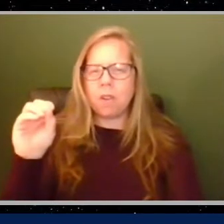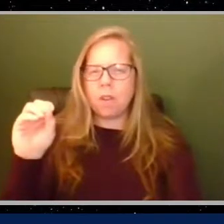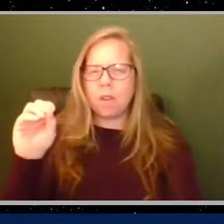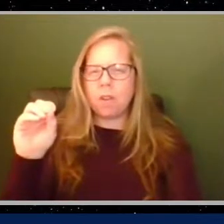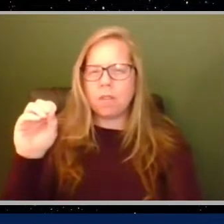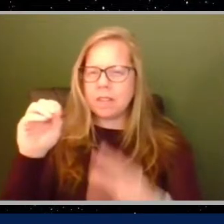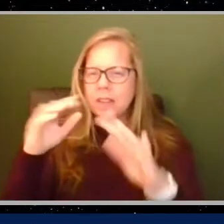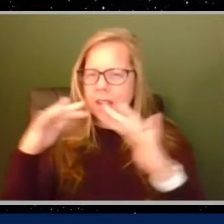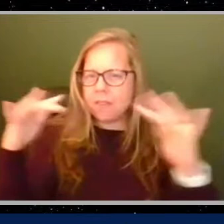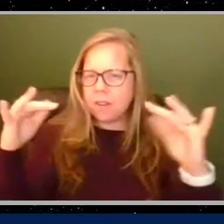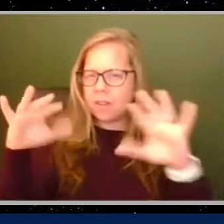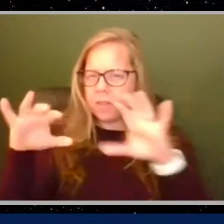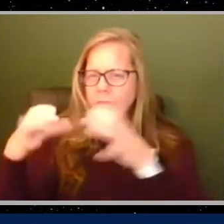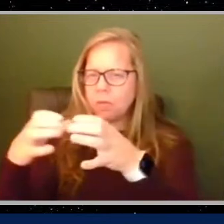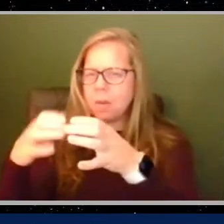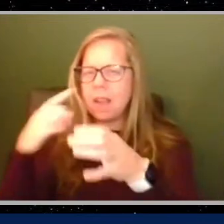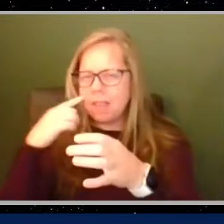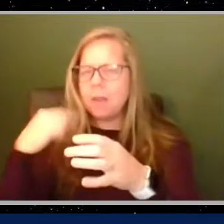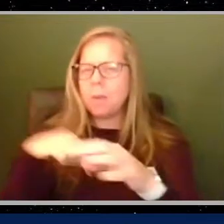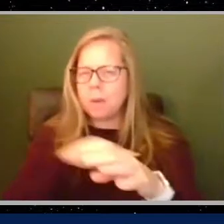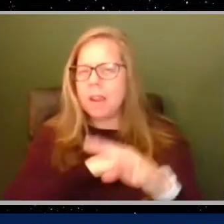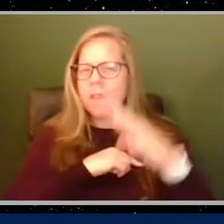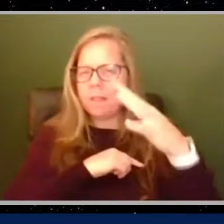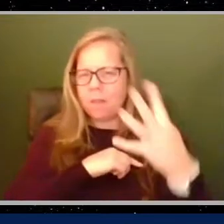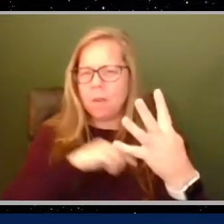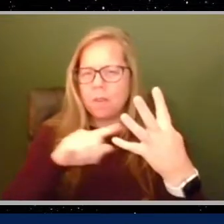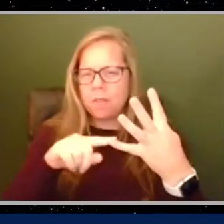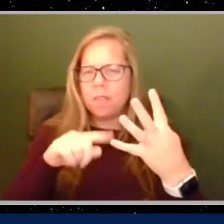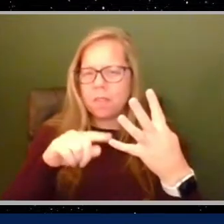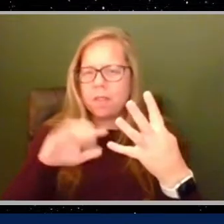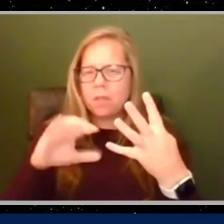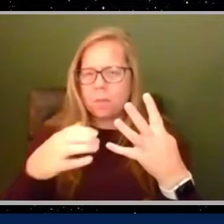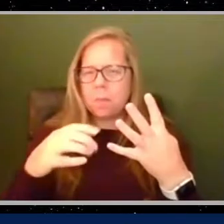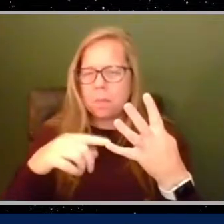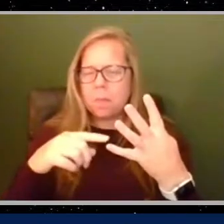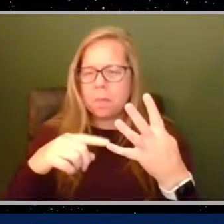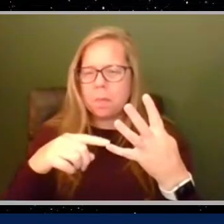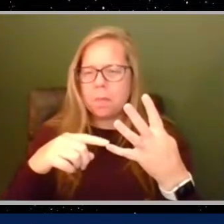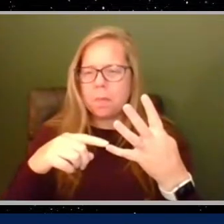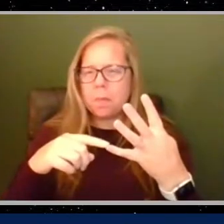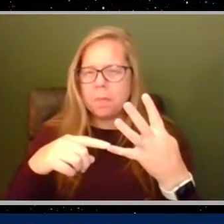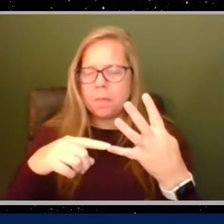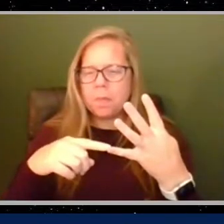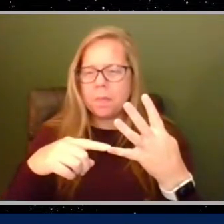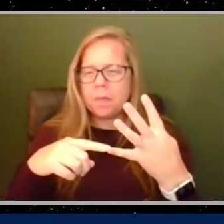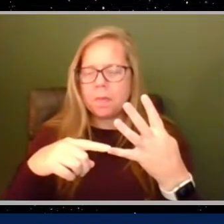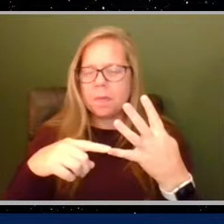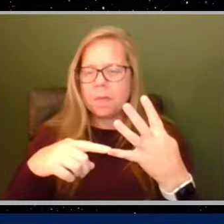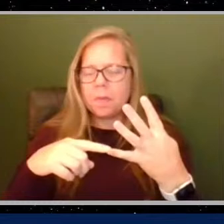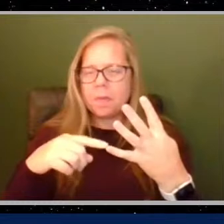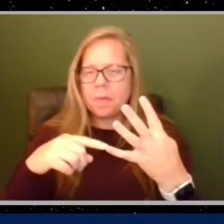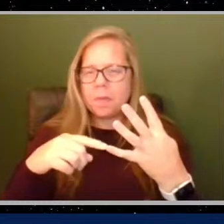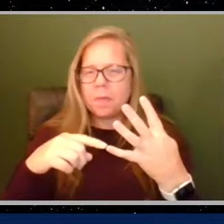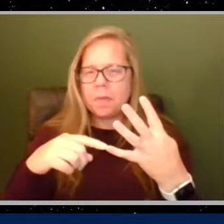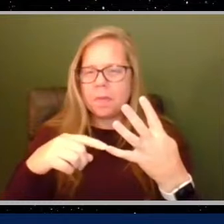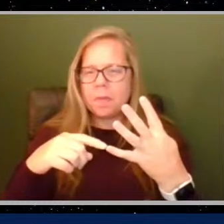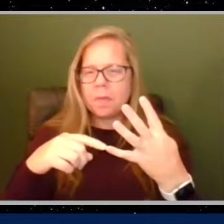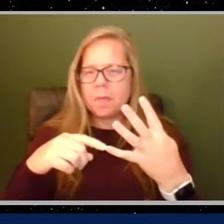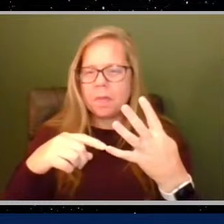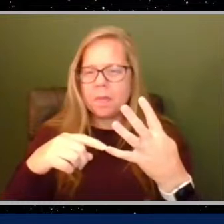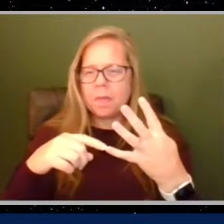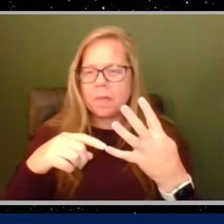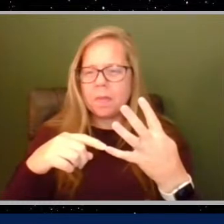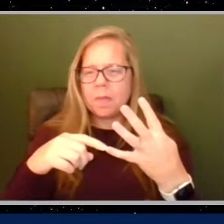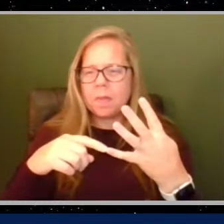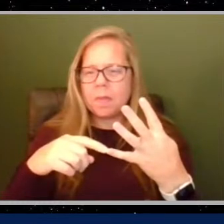of crew as well. Right. Crew team. Then I think that'll I think